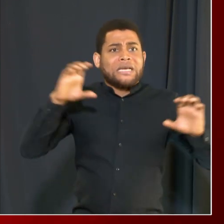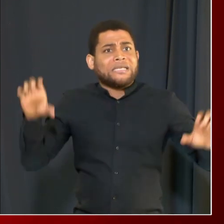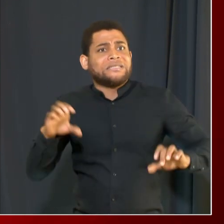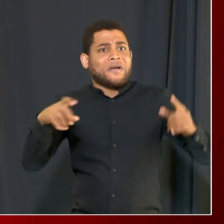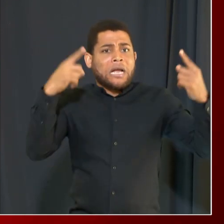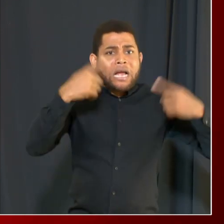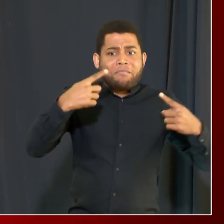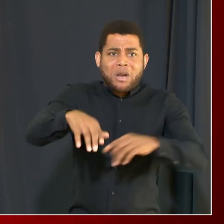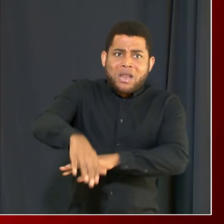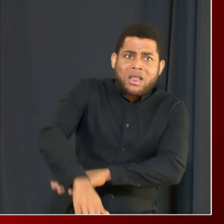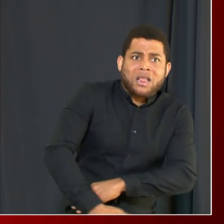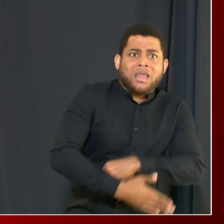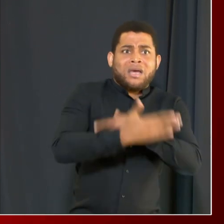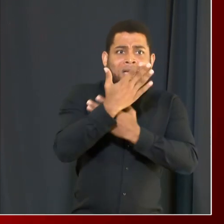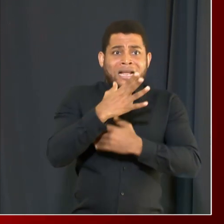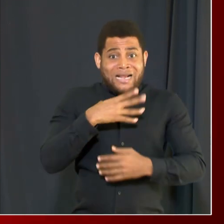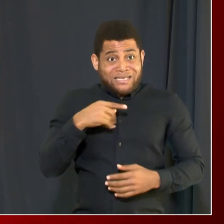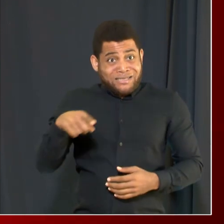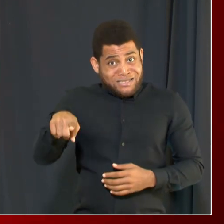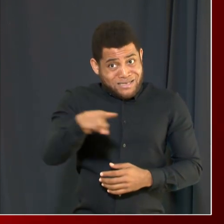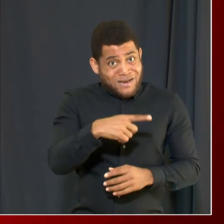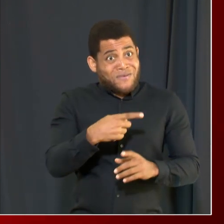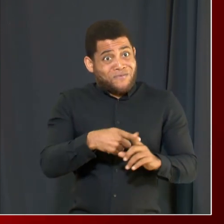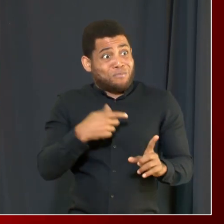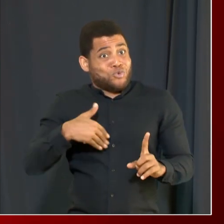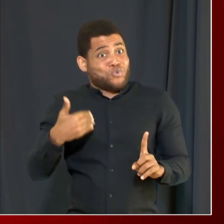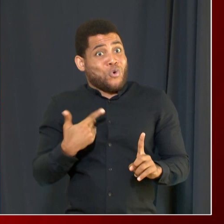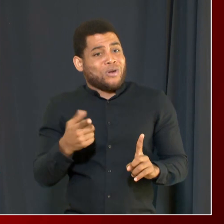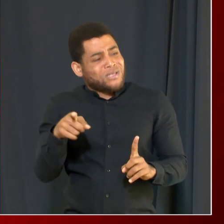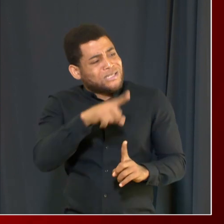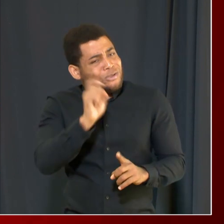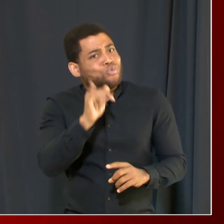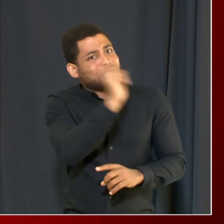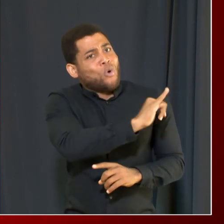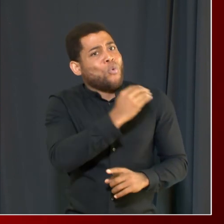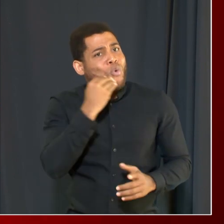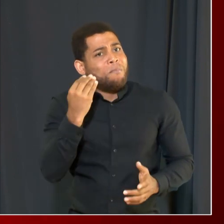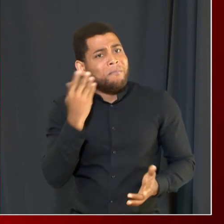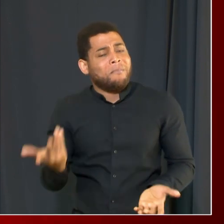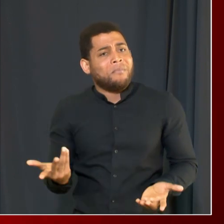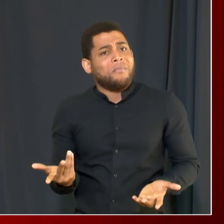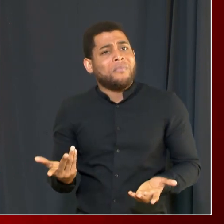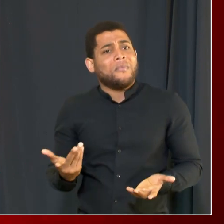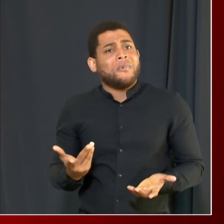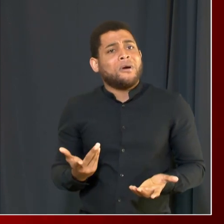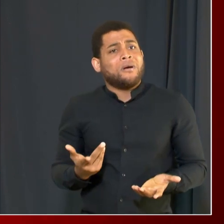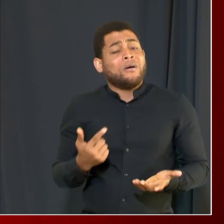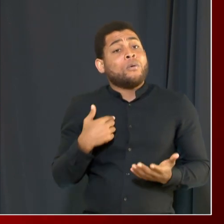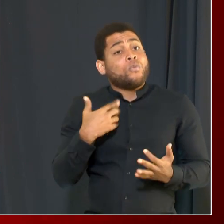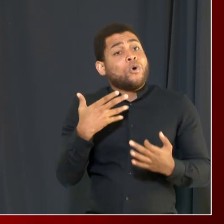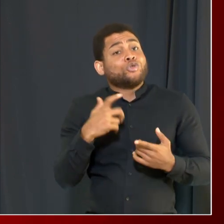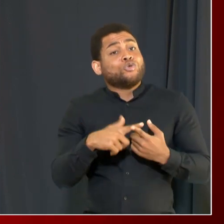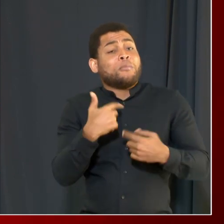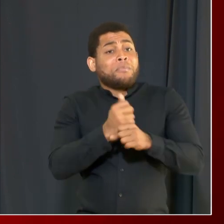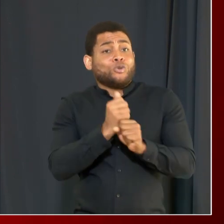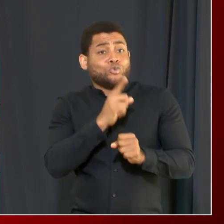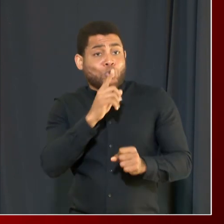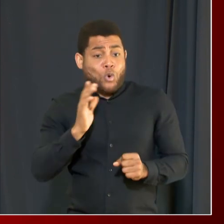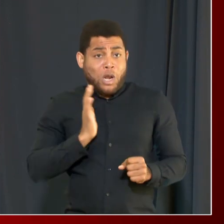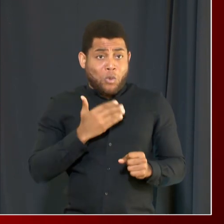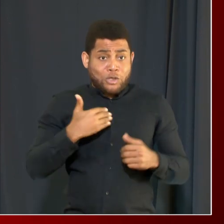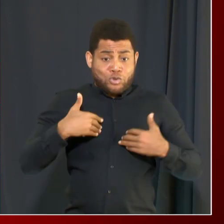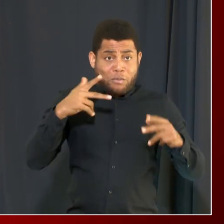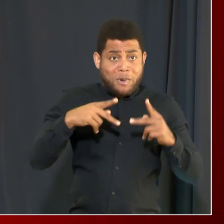space. And so our focus is on making sure that we do what we always do, hold our young people accountable, but also provide